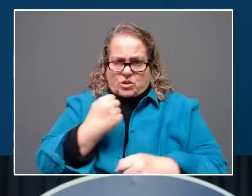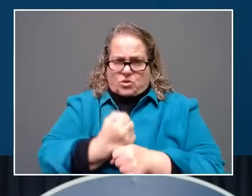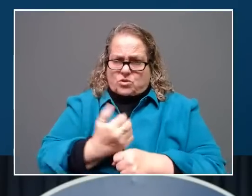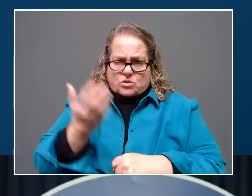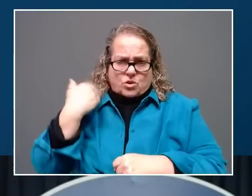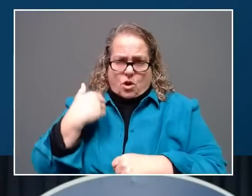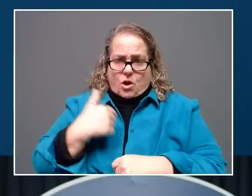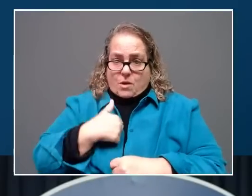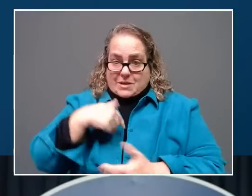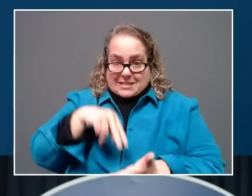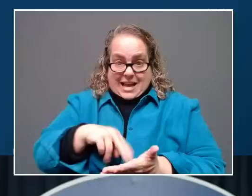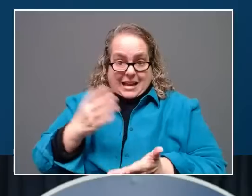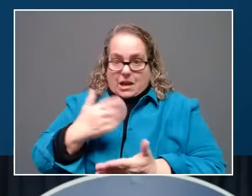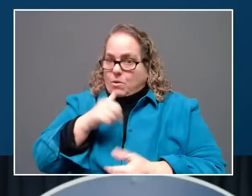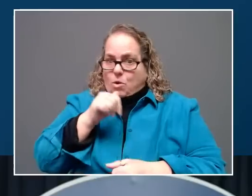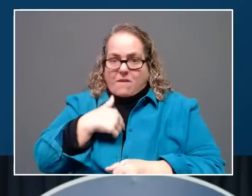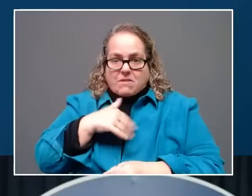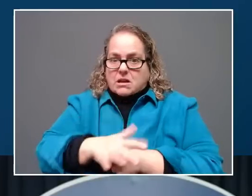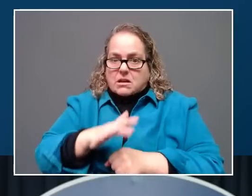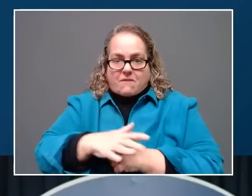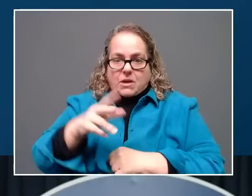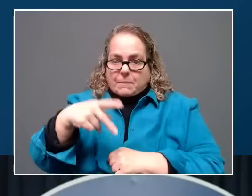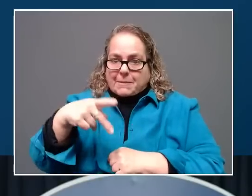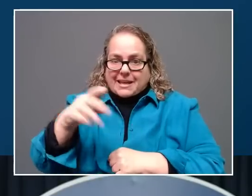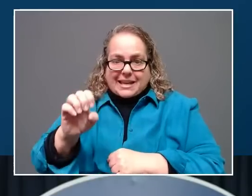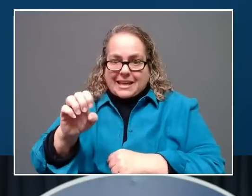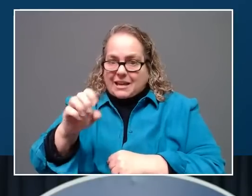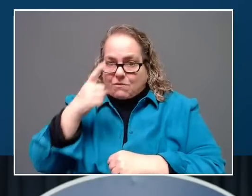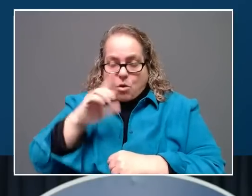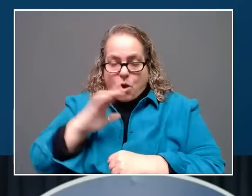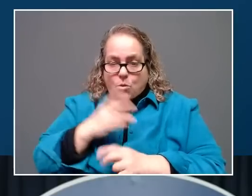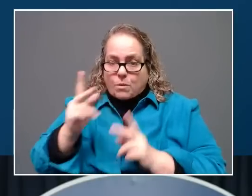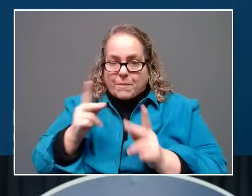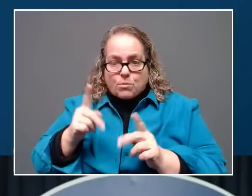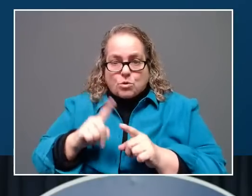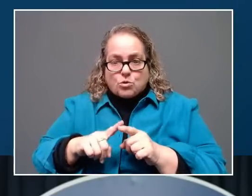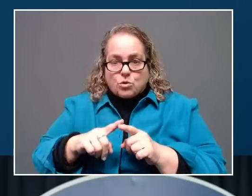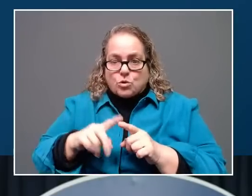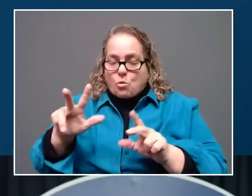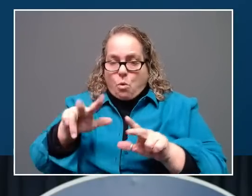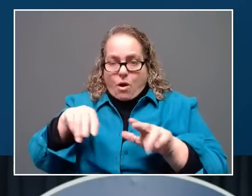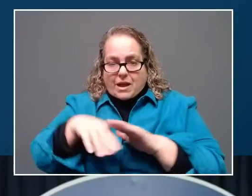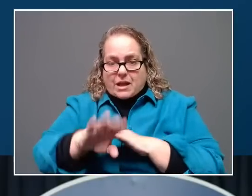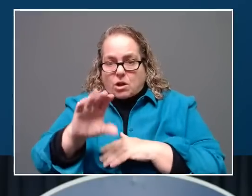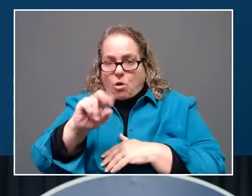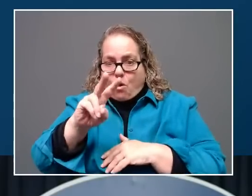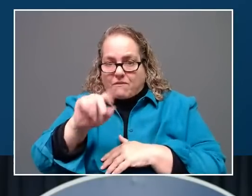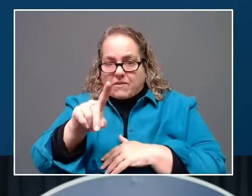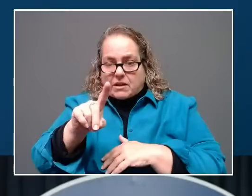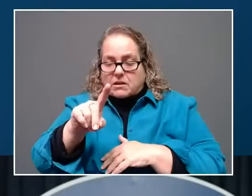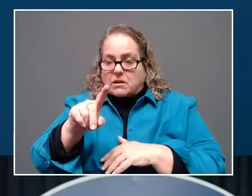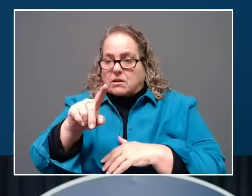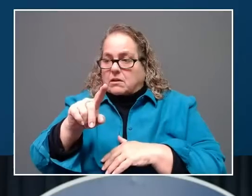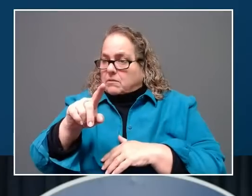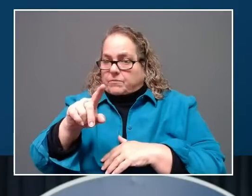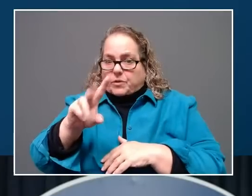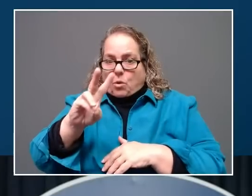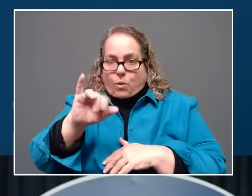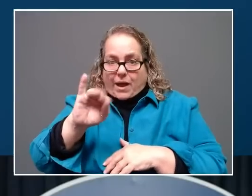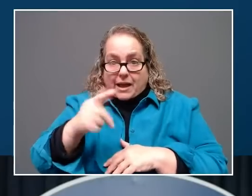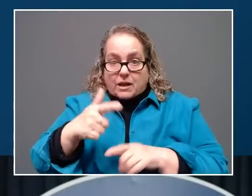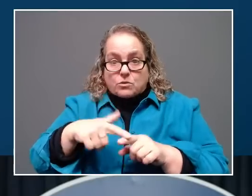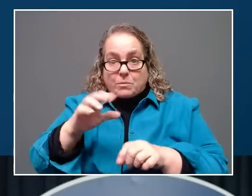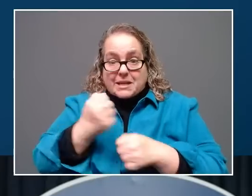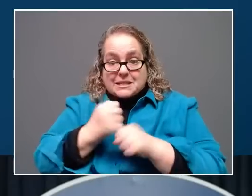here saying we didn't have enough PPE for our folks to walk into a COVID wing and be safe. Not having these